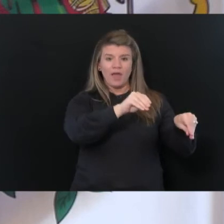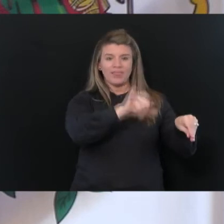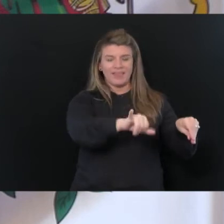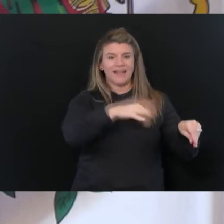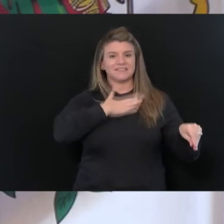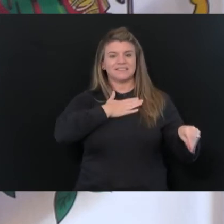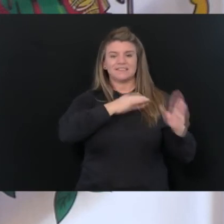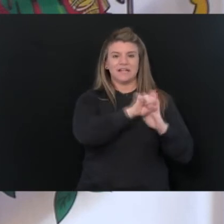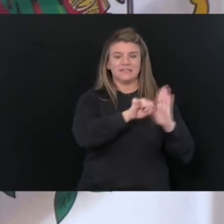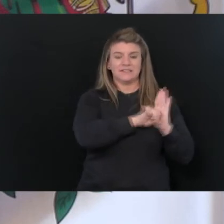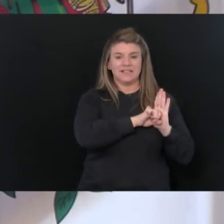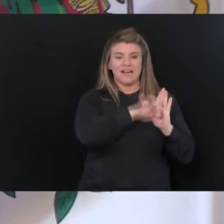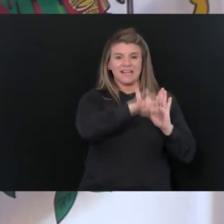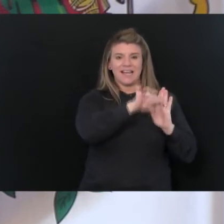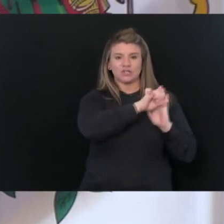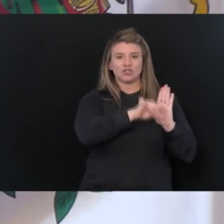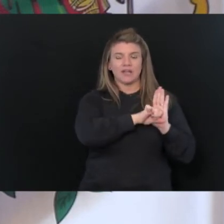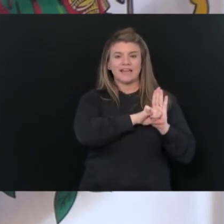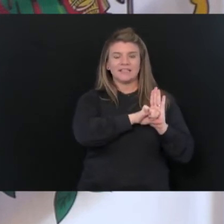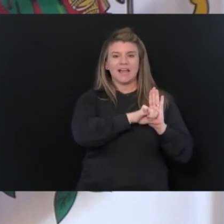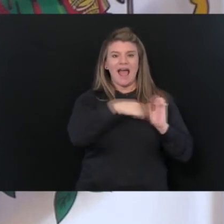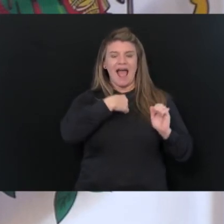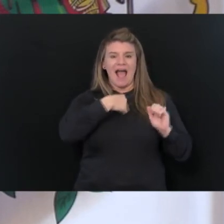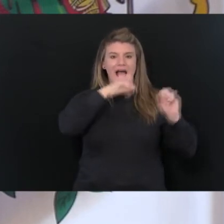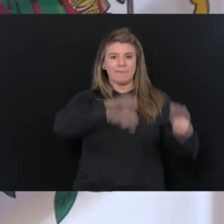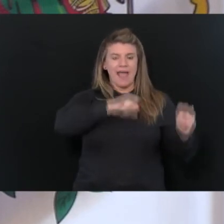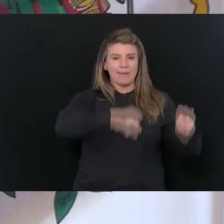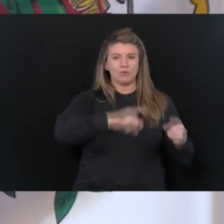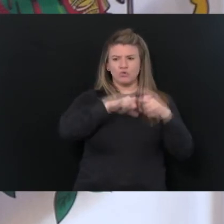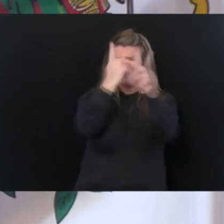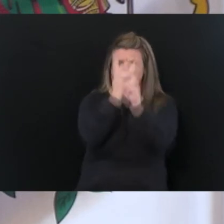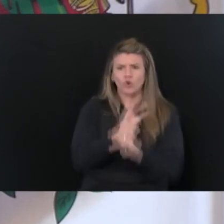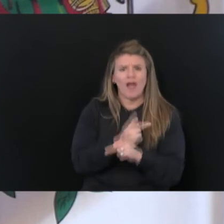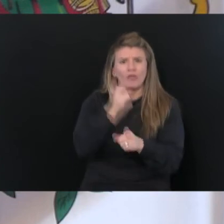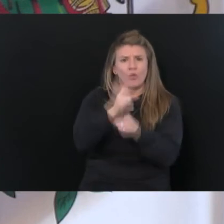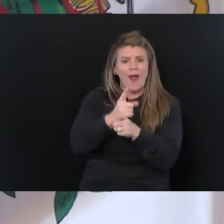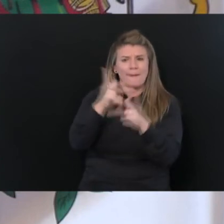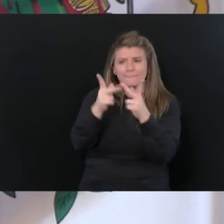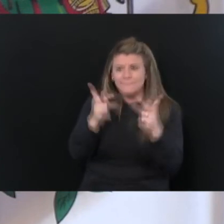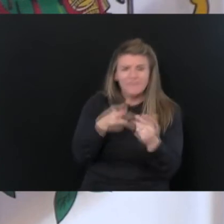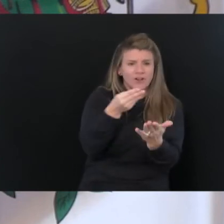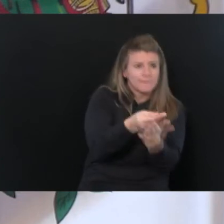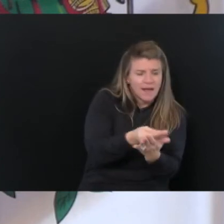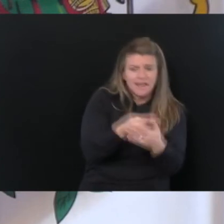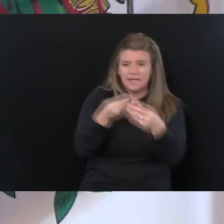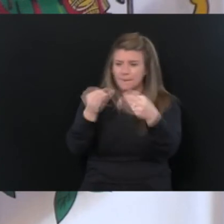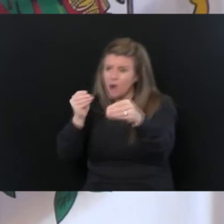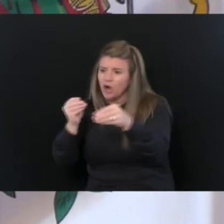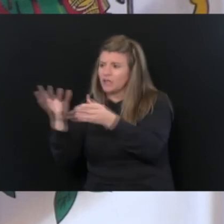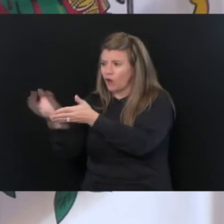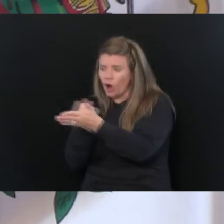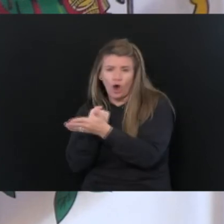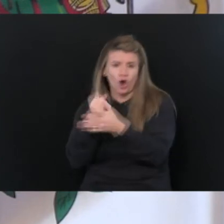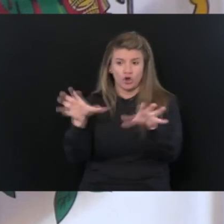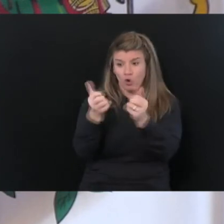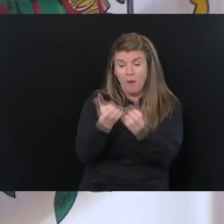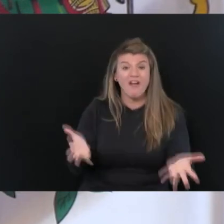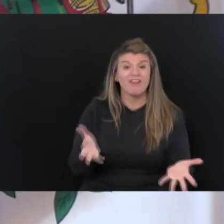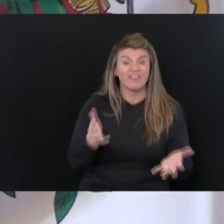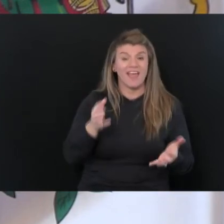The store is able to come up with dollars to be able to market ourselves. The store is able to